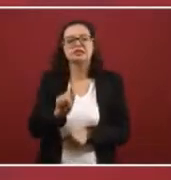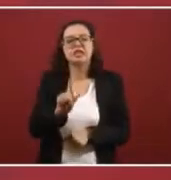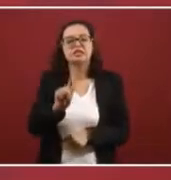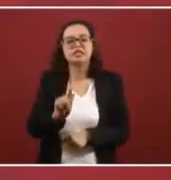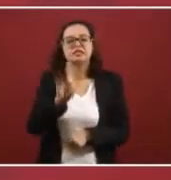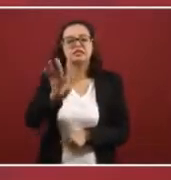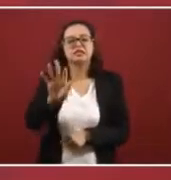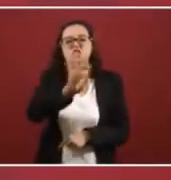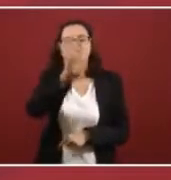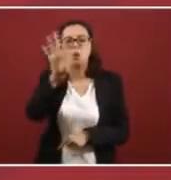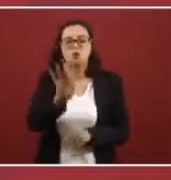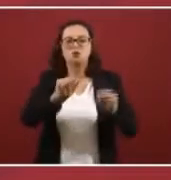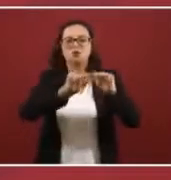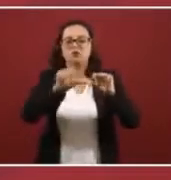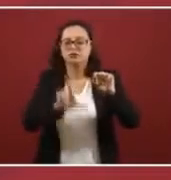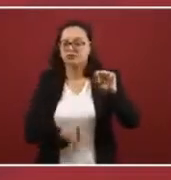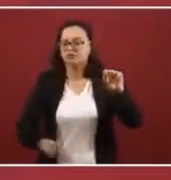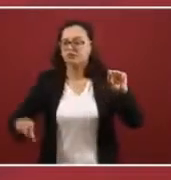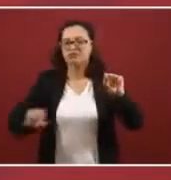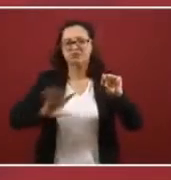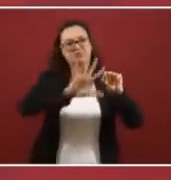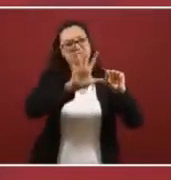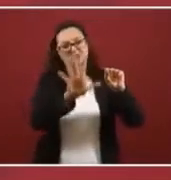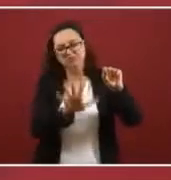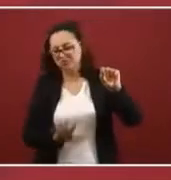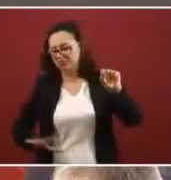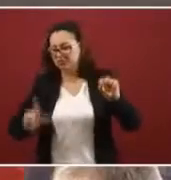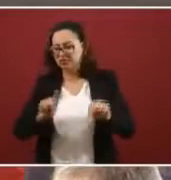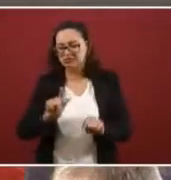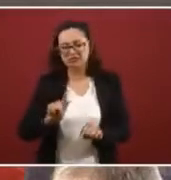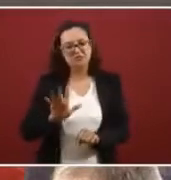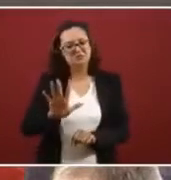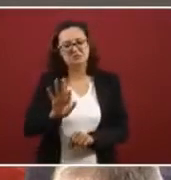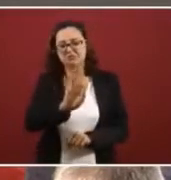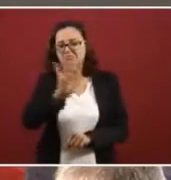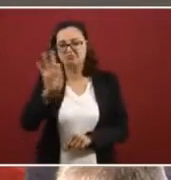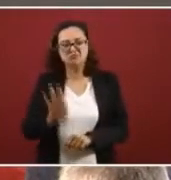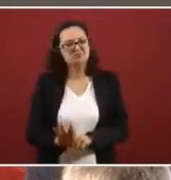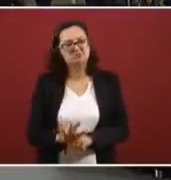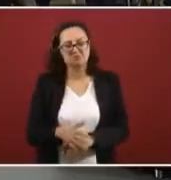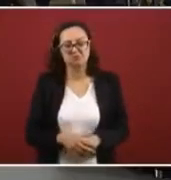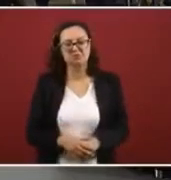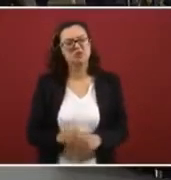when 75% of our national territory.